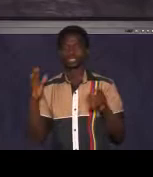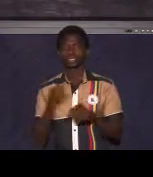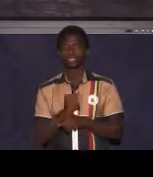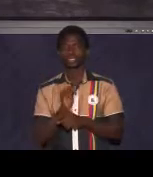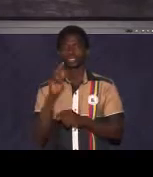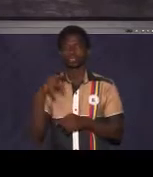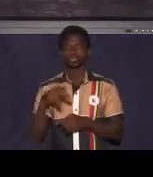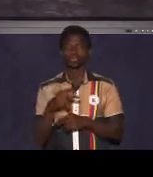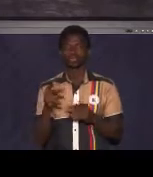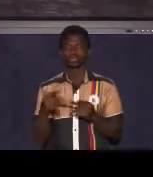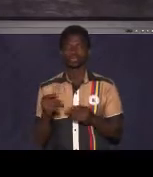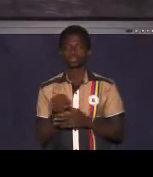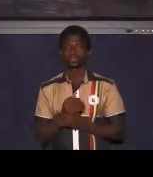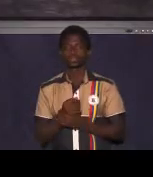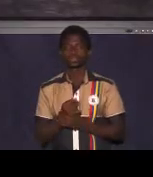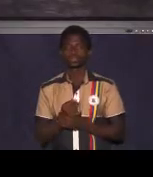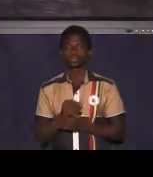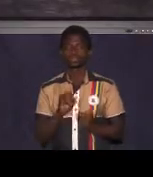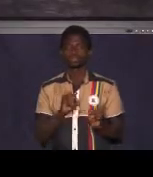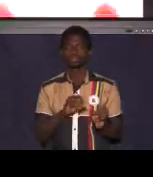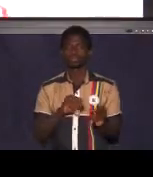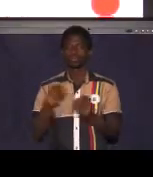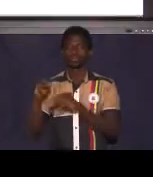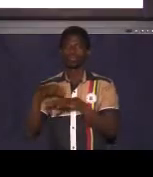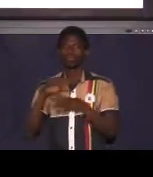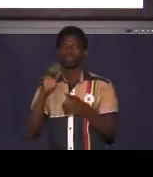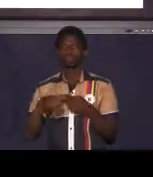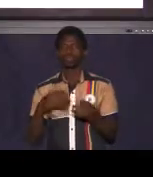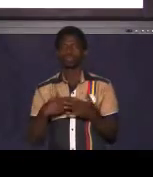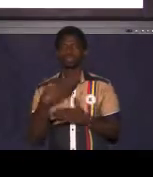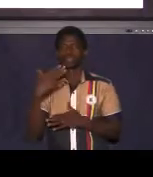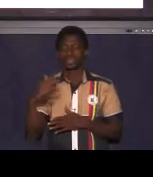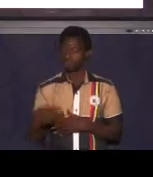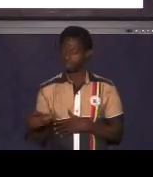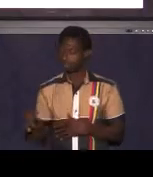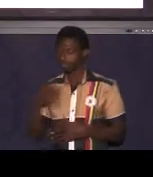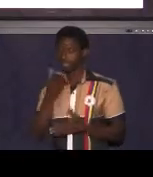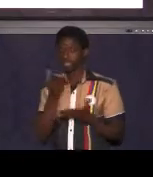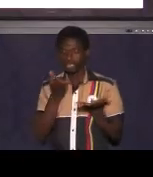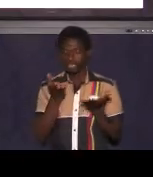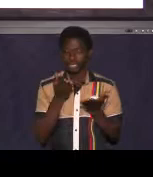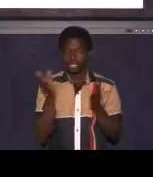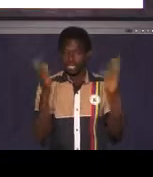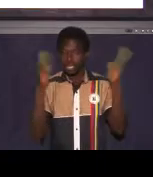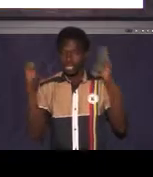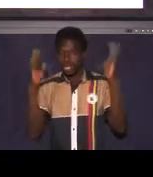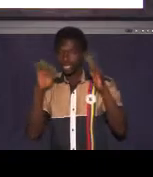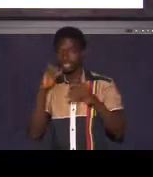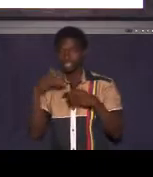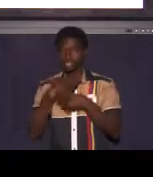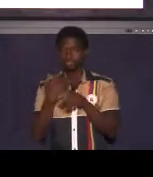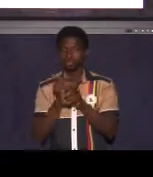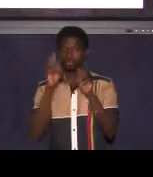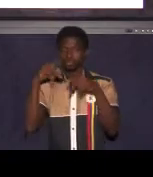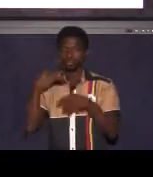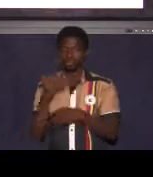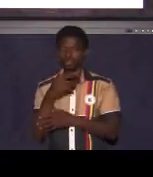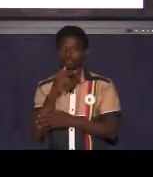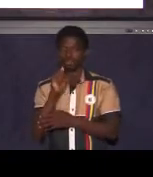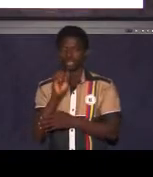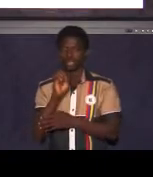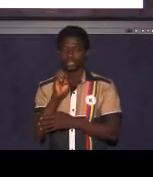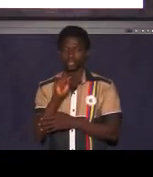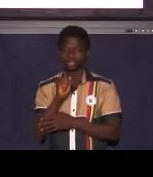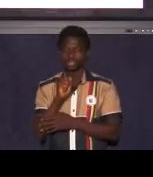air takes up space. Moving on to the next property. Air is made of gases. When you say